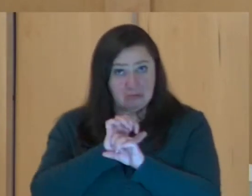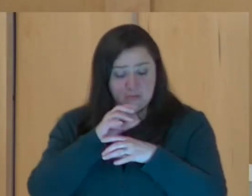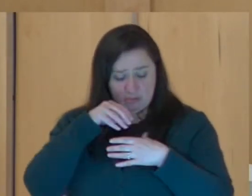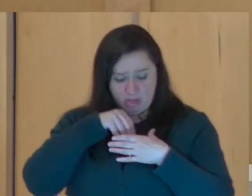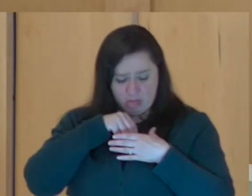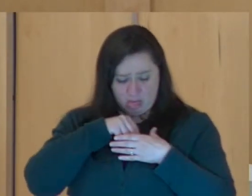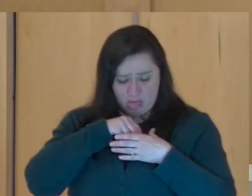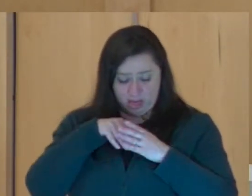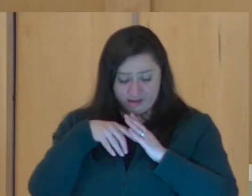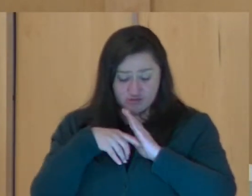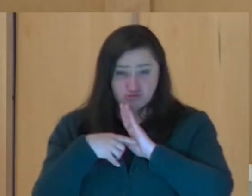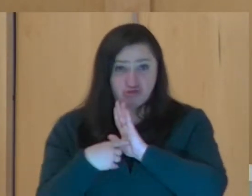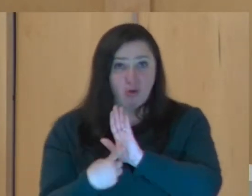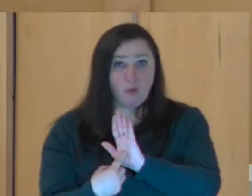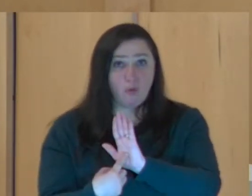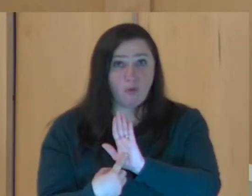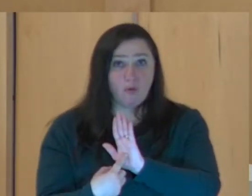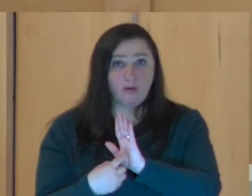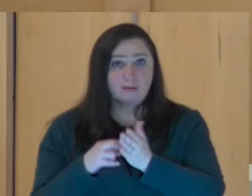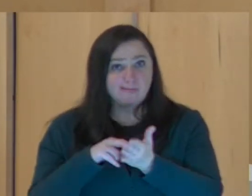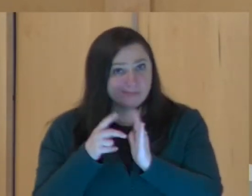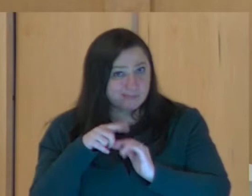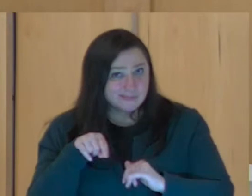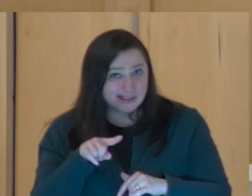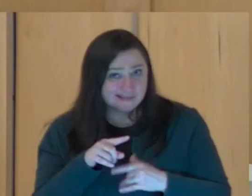then nobody really would love me.